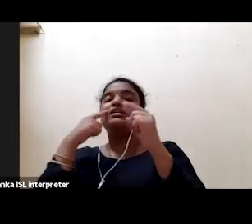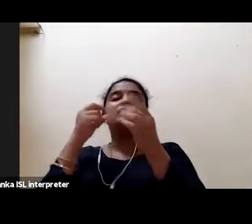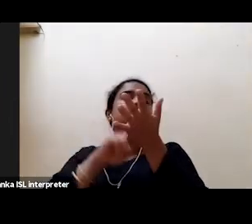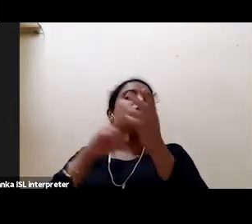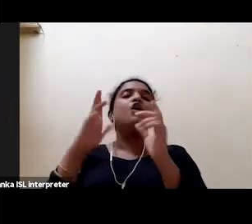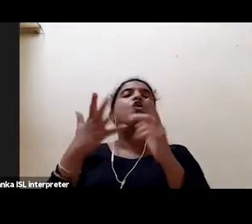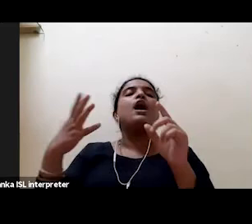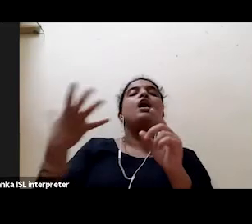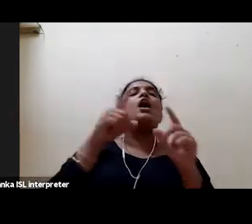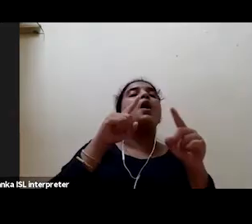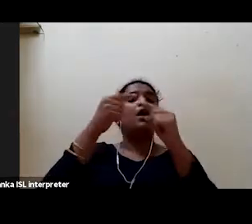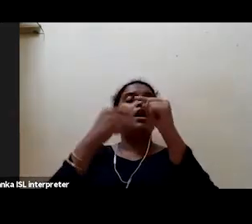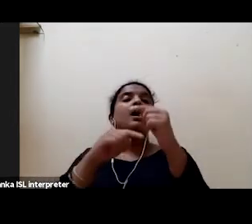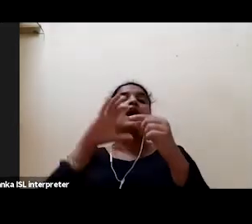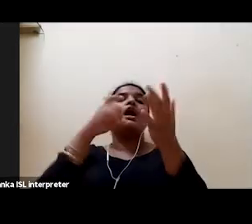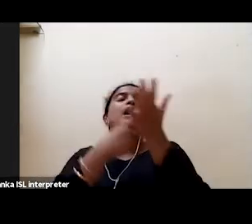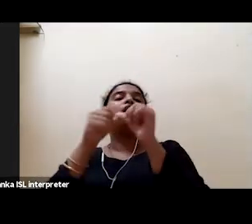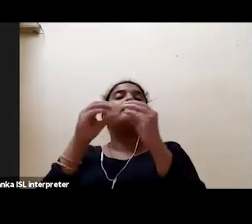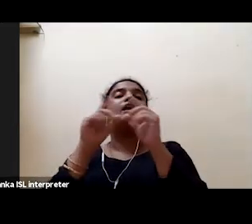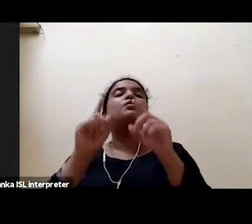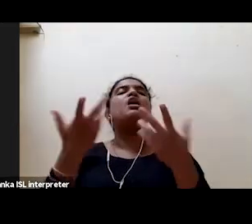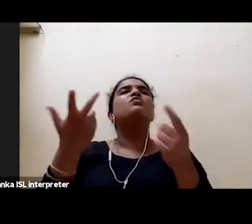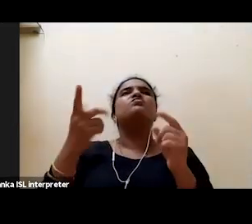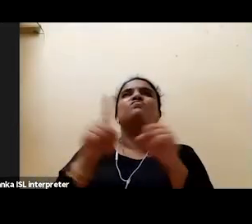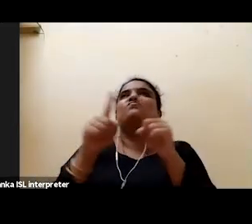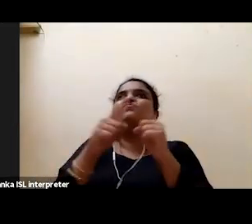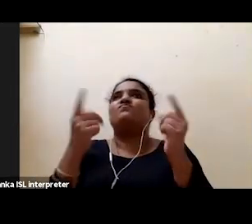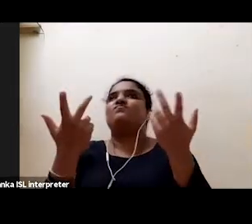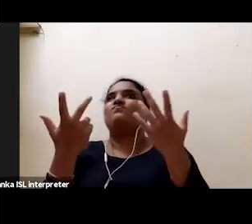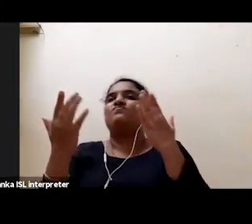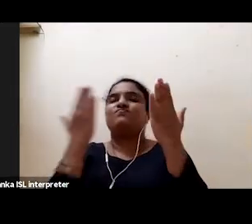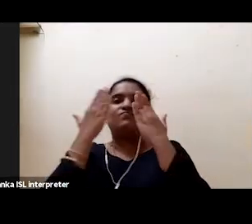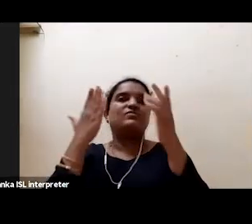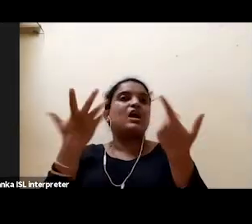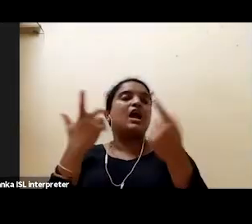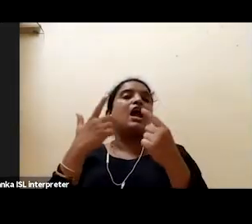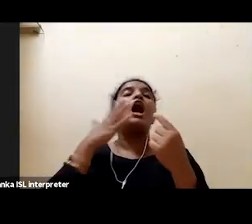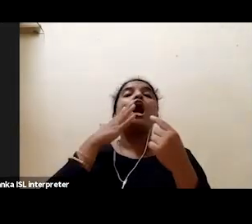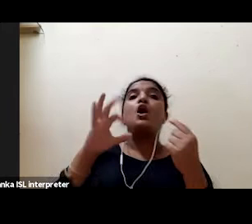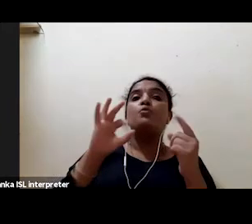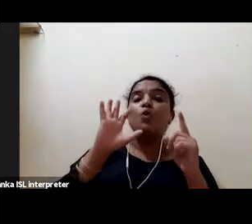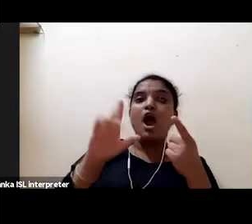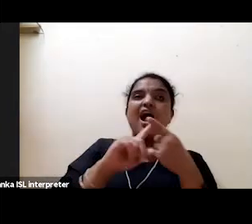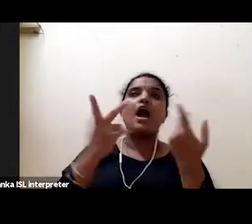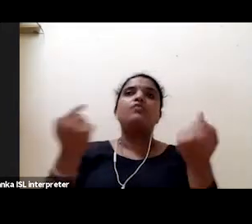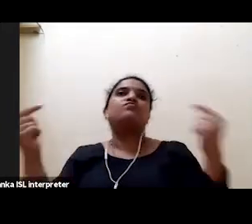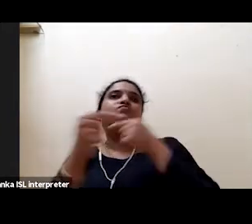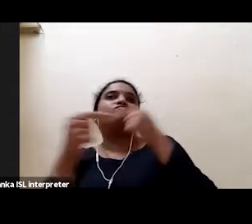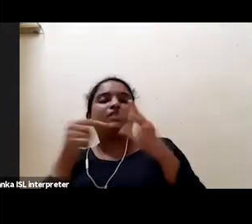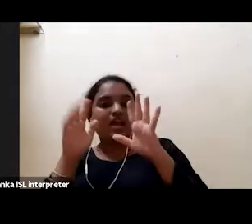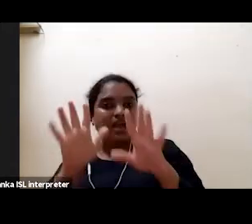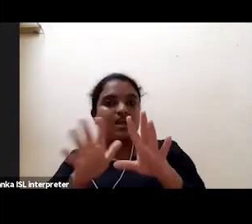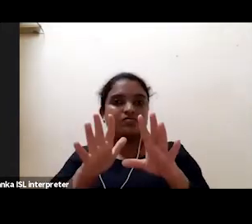grab someone's attention? By saying something completely controversial, or by saying that you're going to reveal,